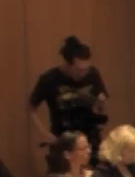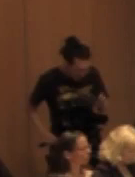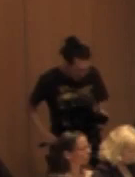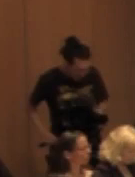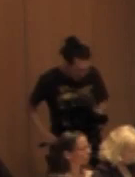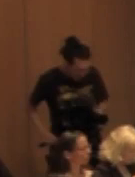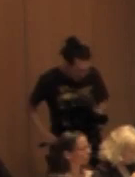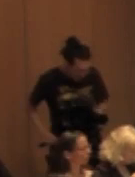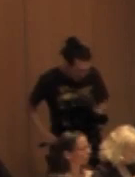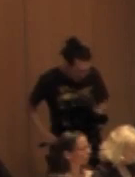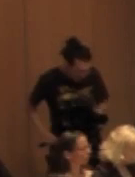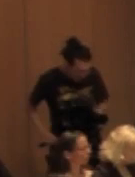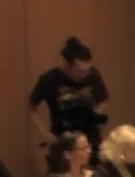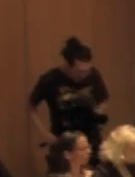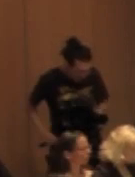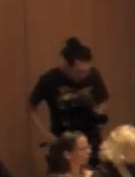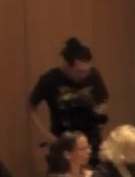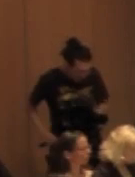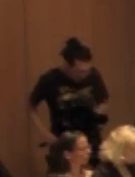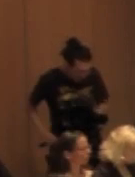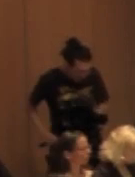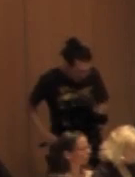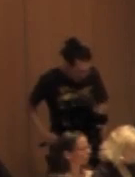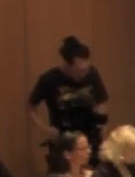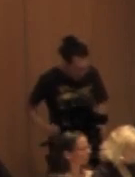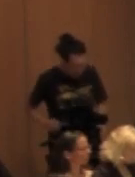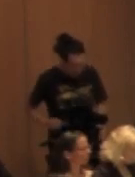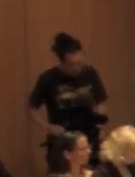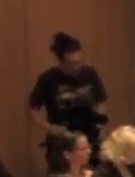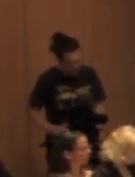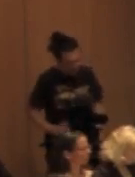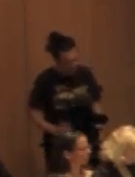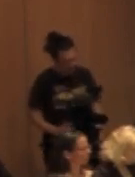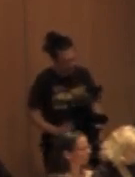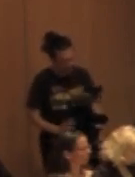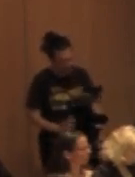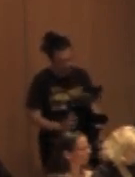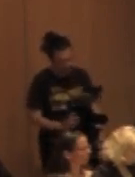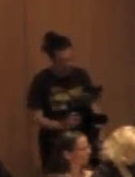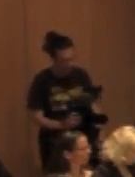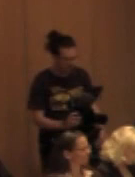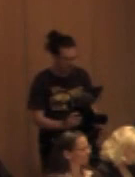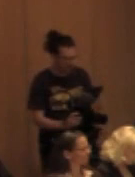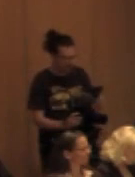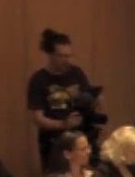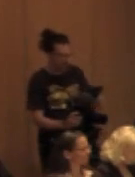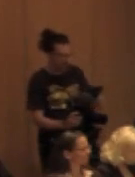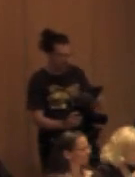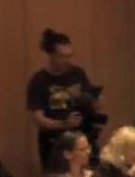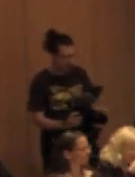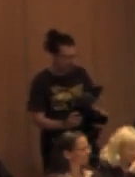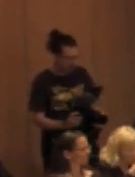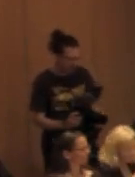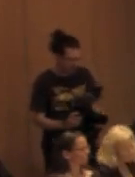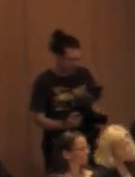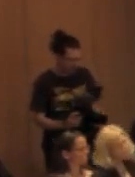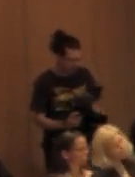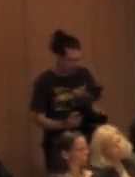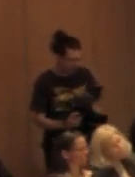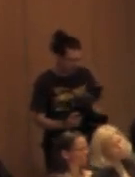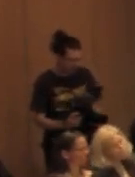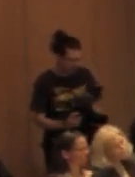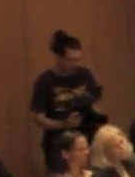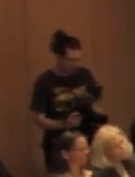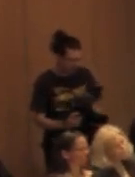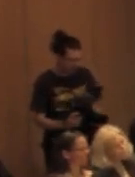important to actually um to hear and to hear the ways the ways that people use it differently or in the British it's